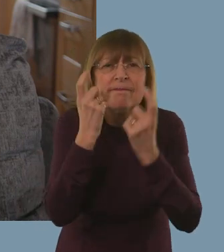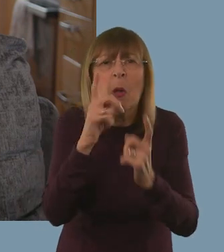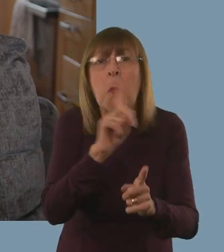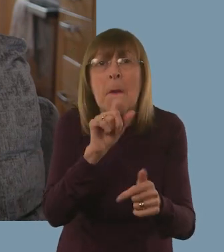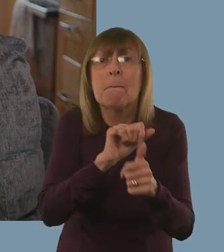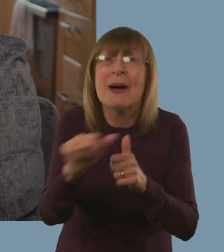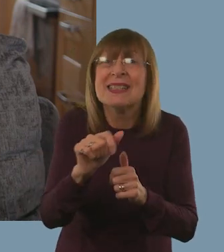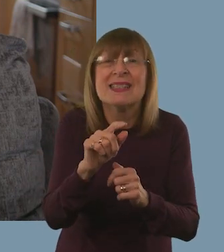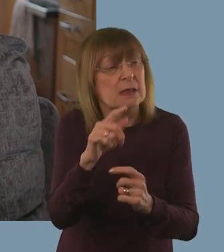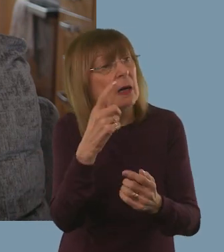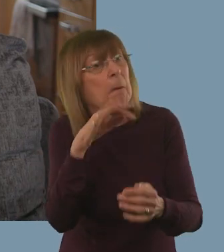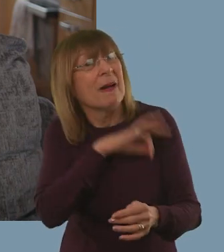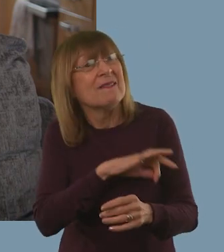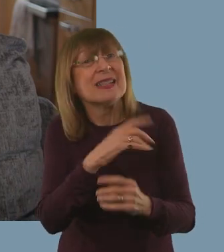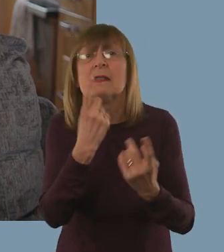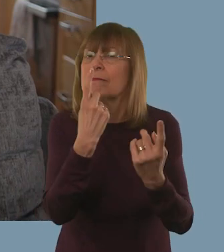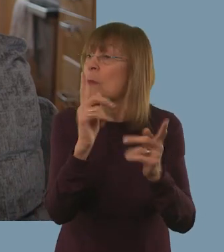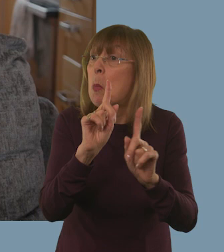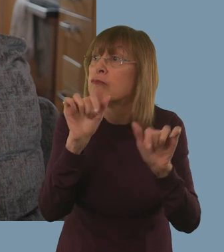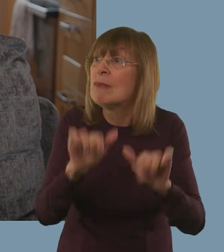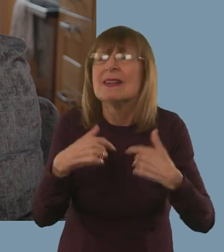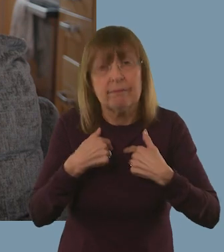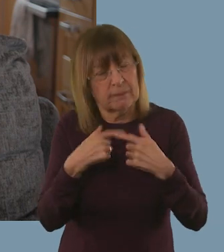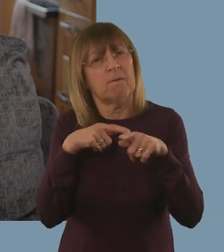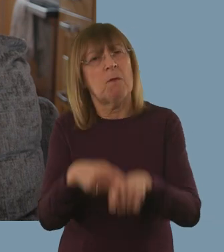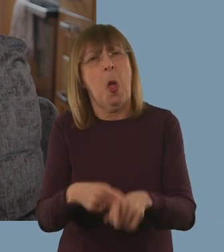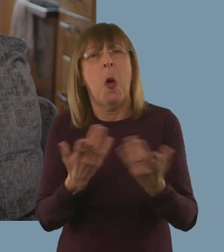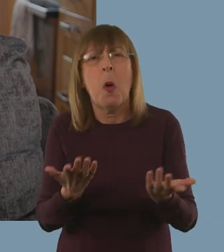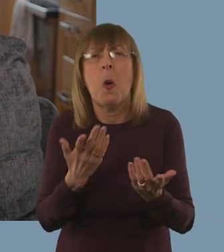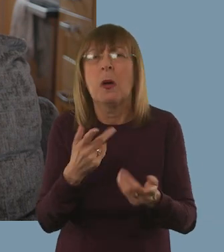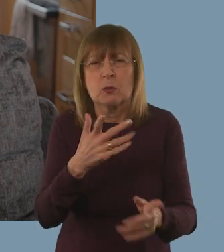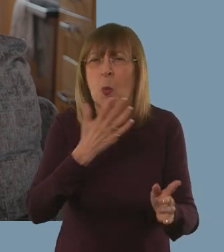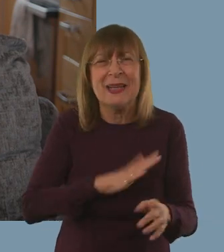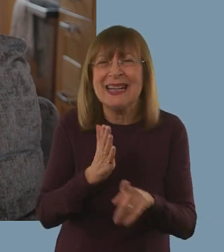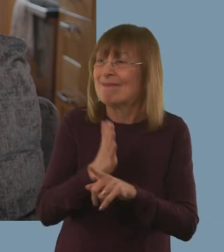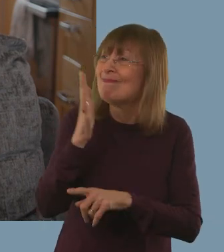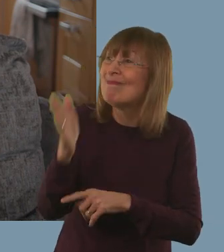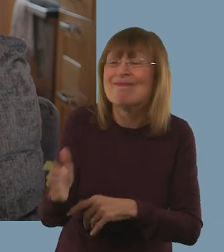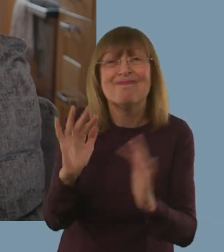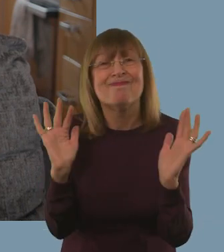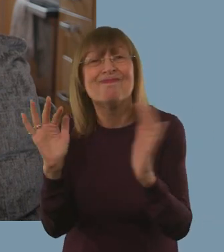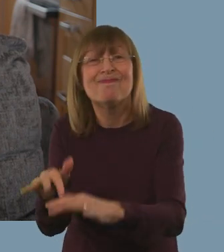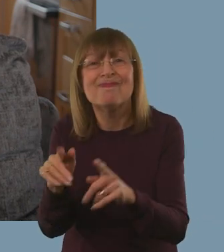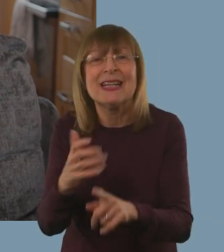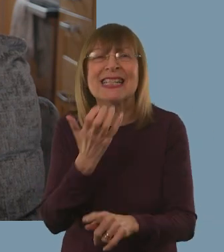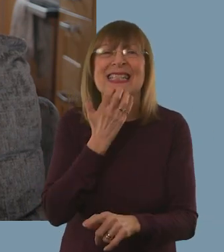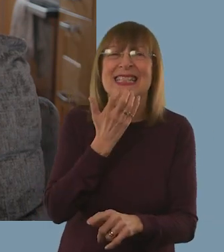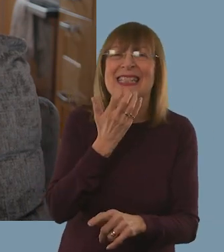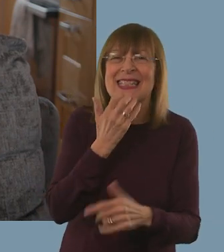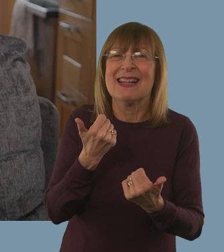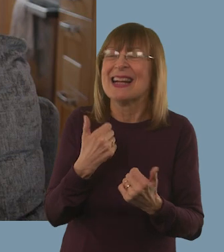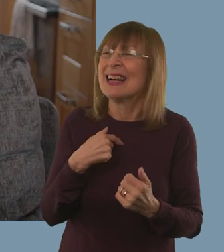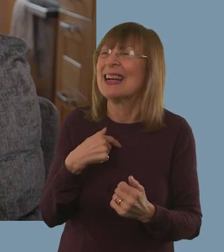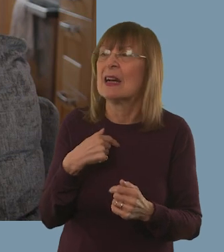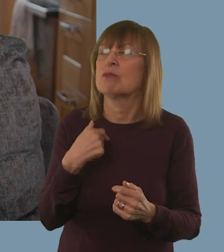your rights, and probably better for everybody if you do what's right for you and you don't go to the big event and try and force